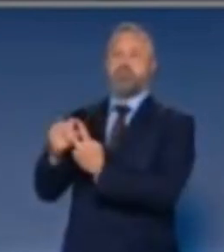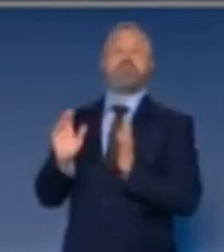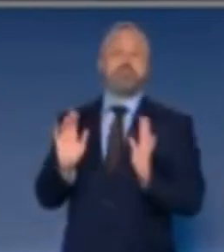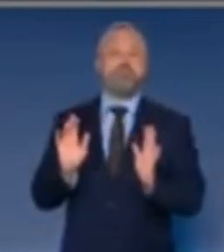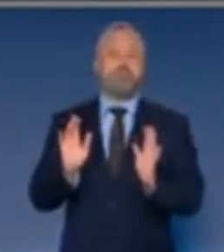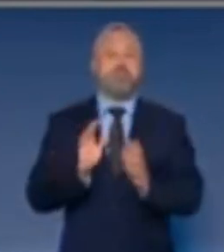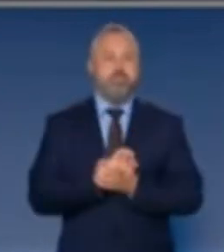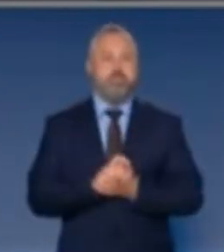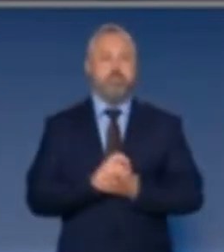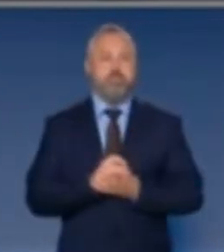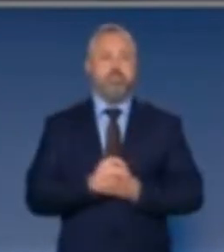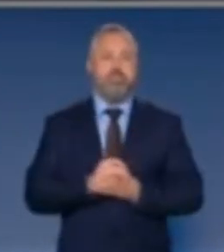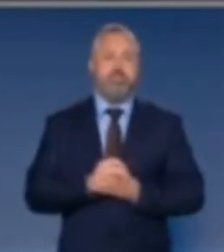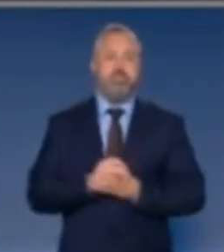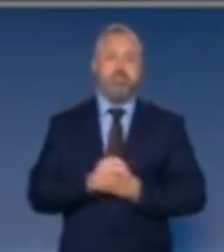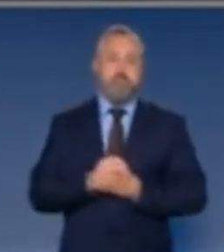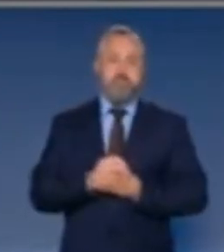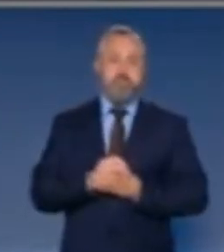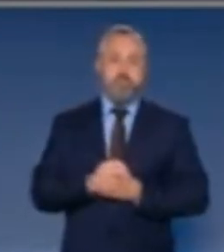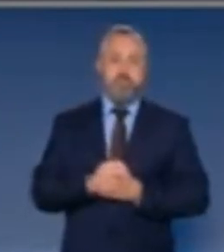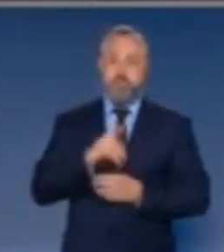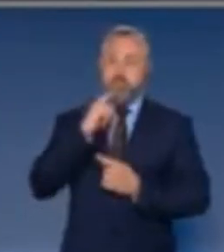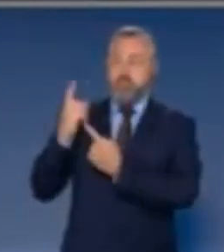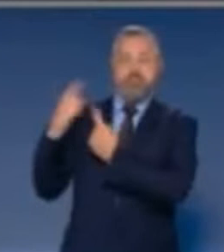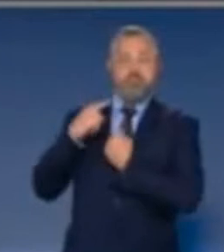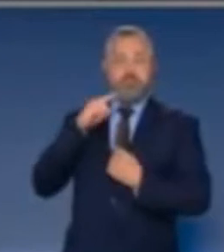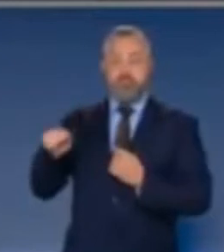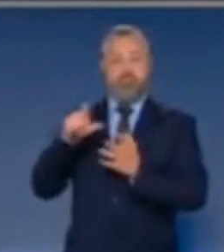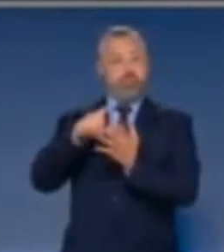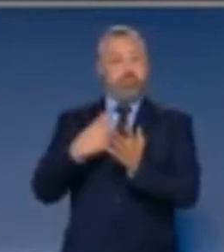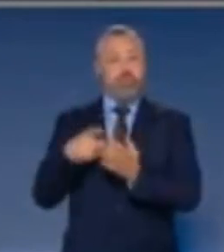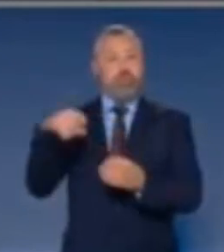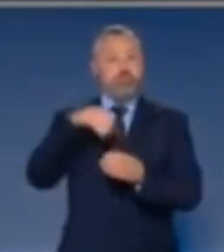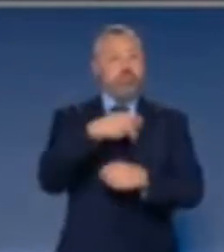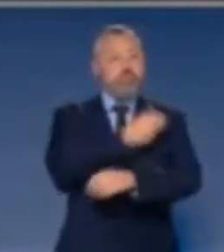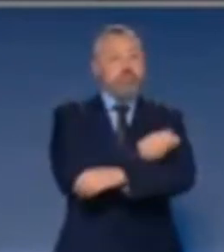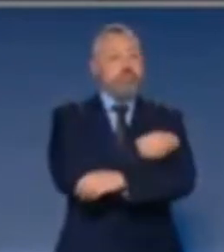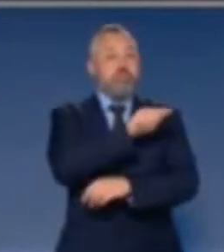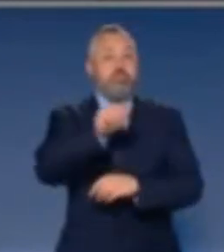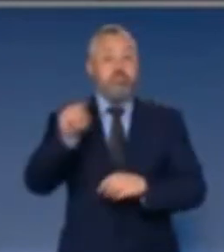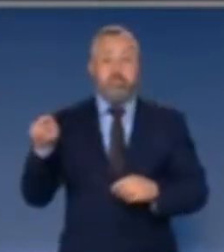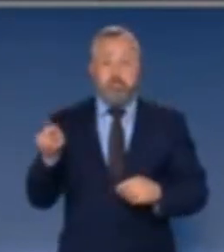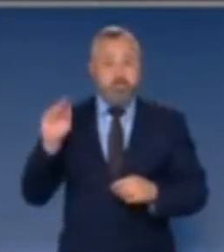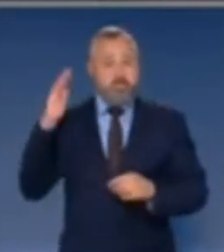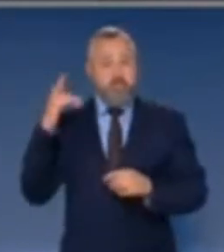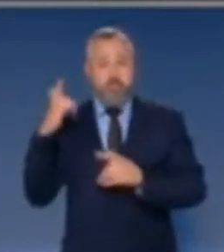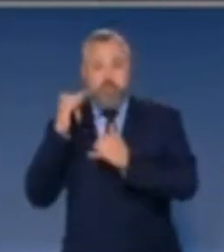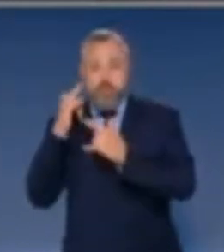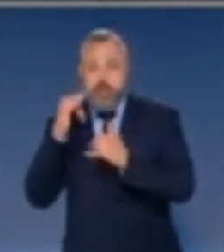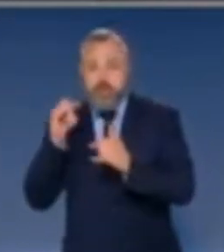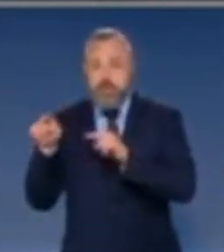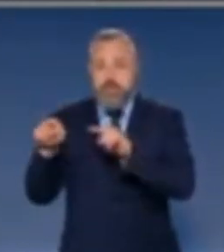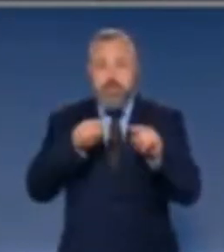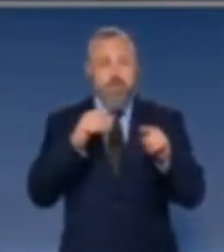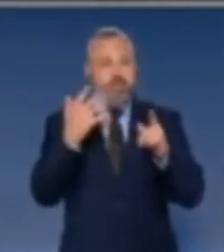doctor and all health professionals involved in the immunisation rollout had had their registration checked as part of their employment,